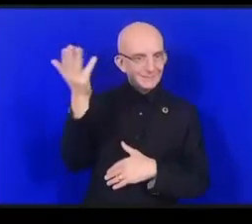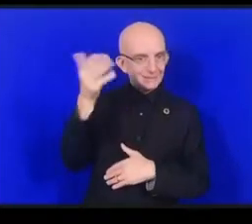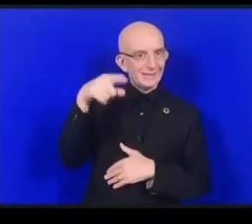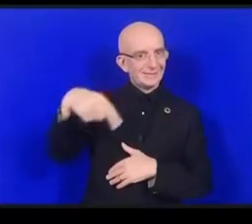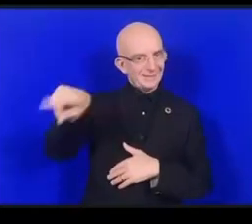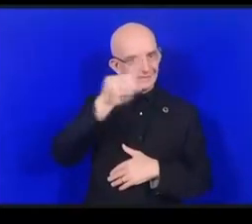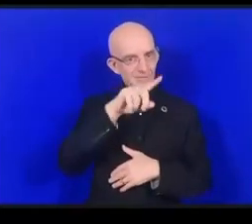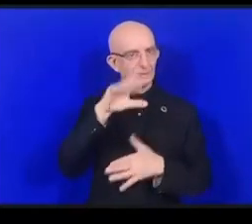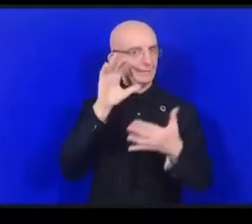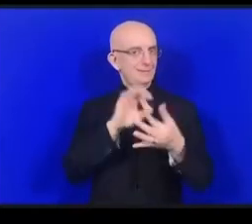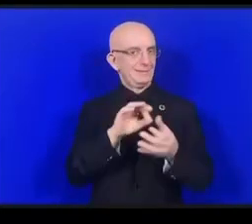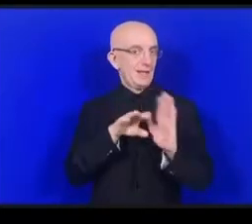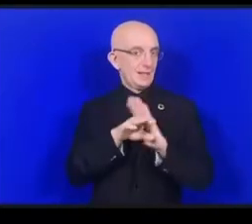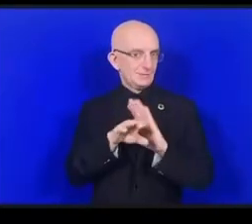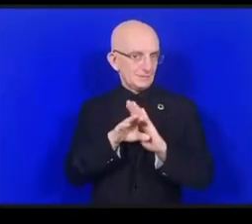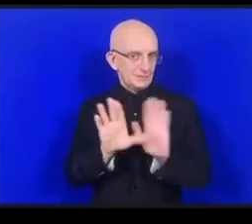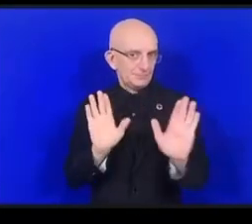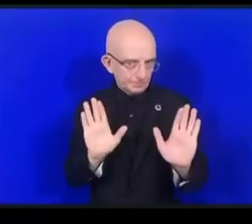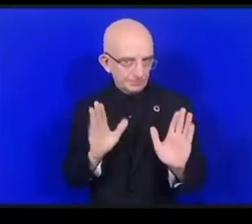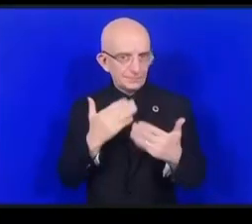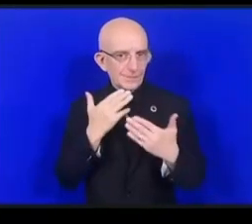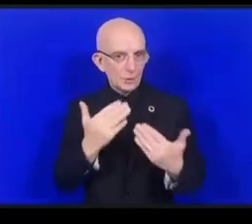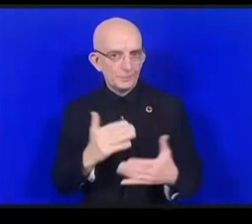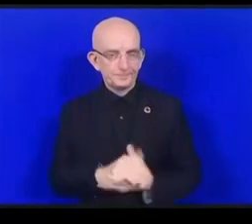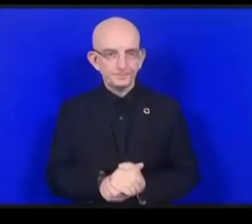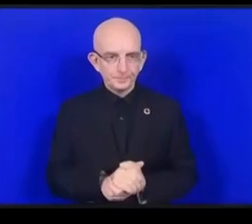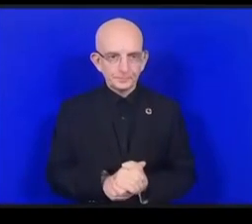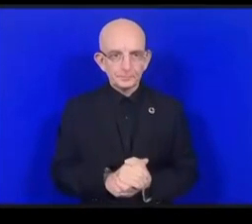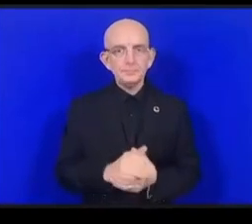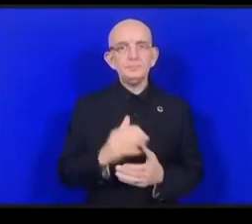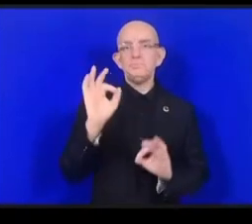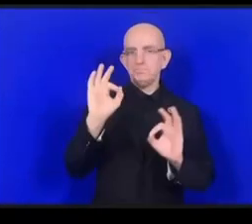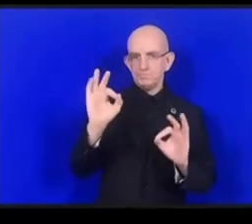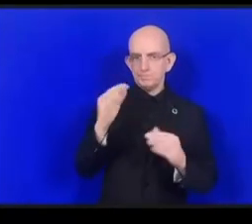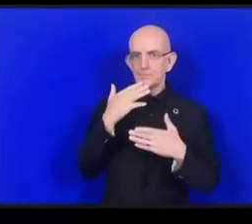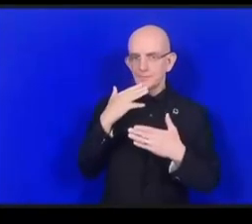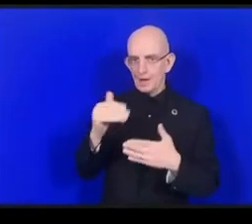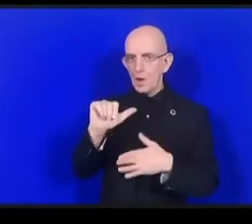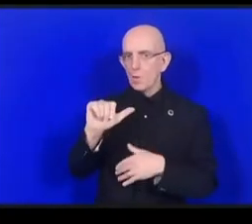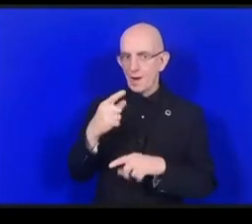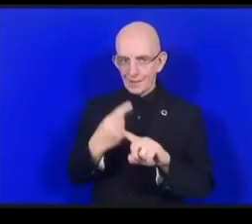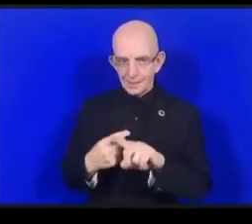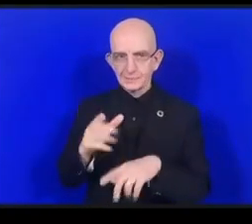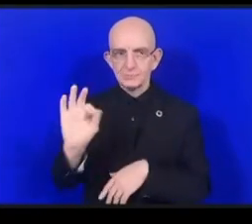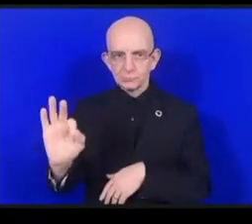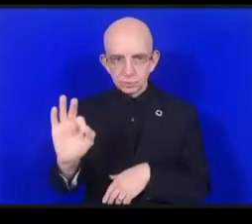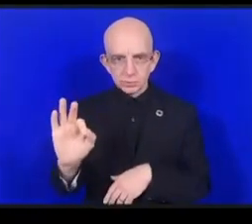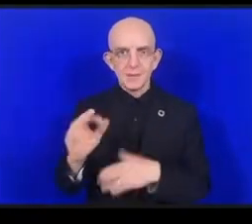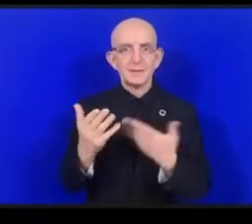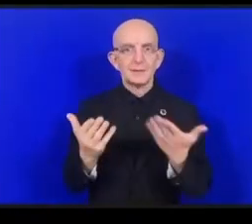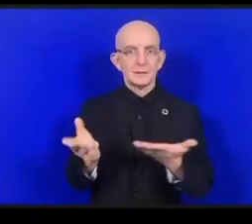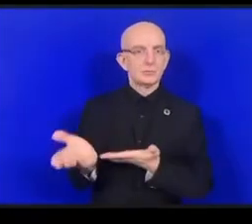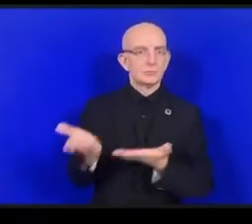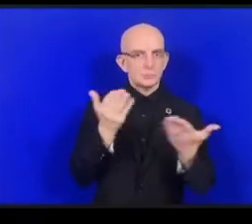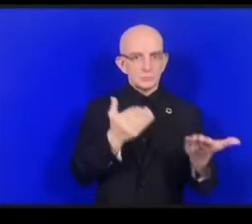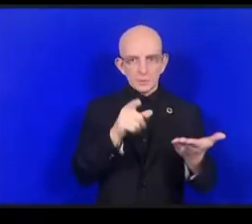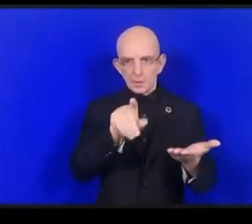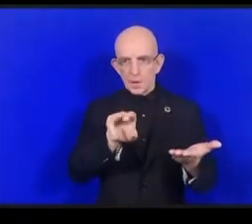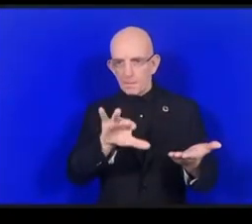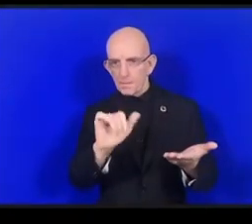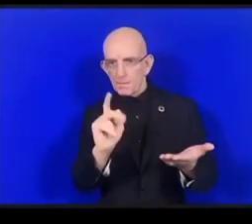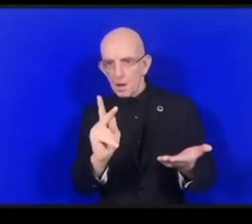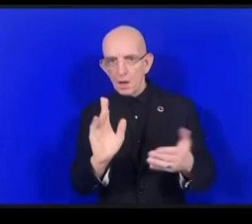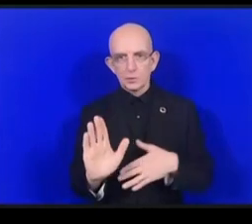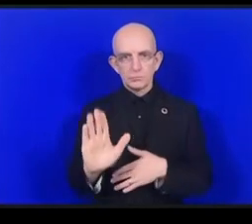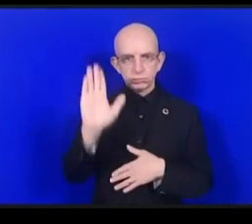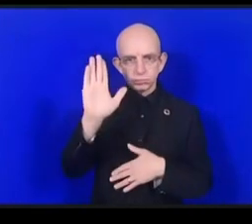Thank you, Alejandro. Can we now turn to Mark Carvel behind this microphone, please? Yes, thank you. Thank you, Marcus. The